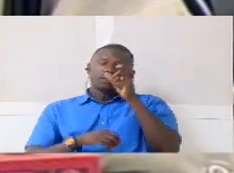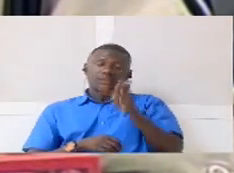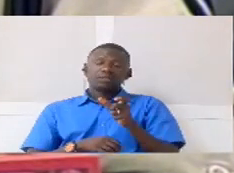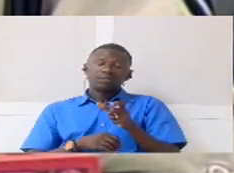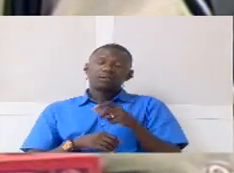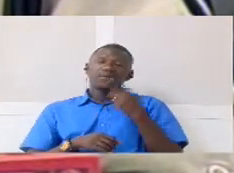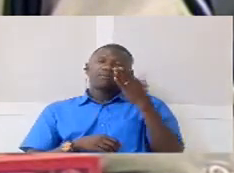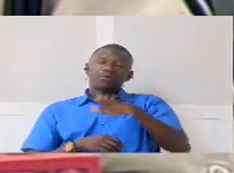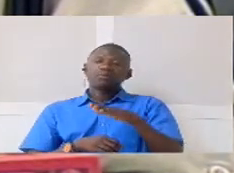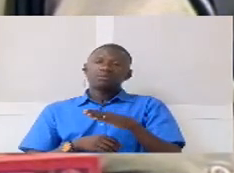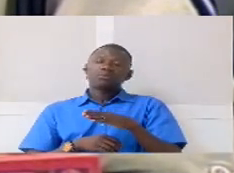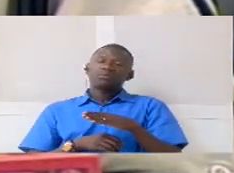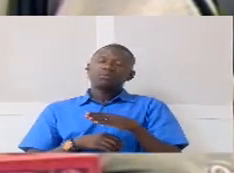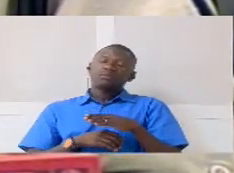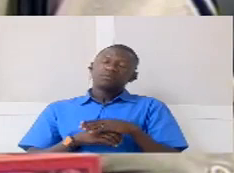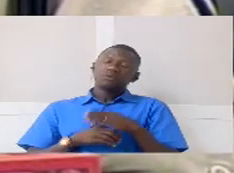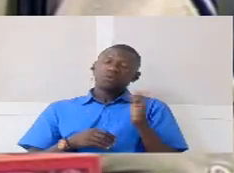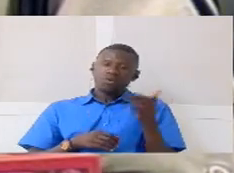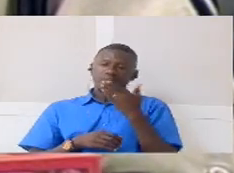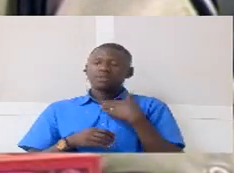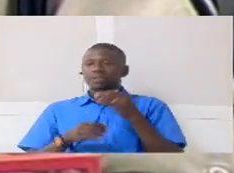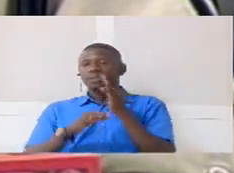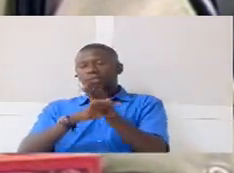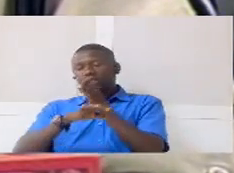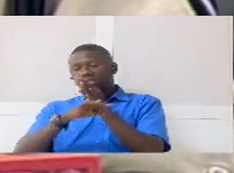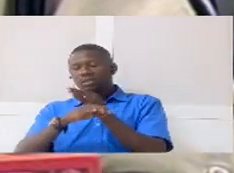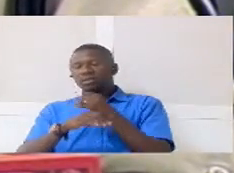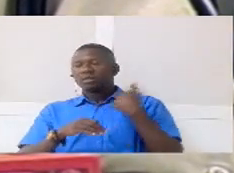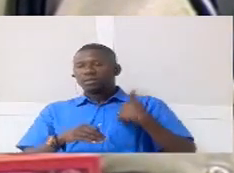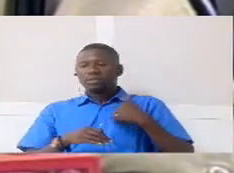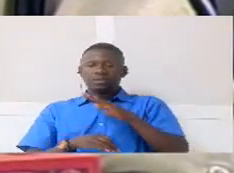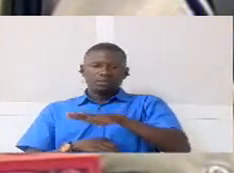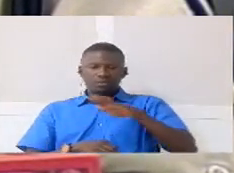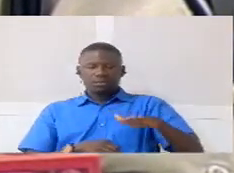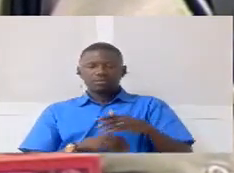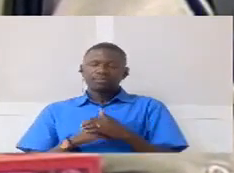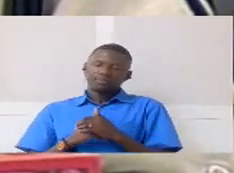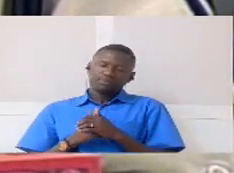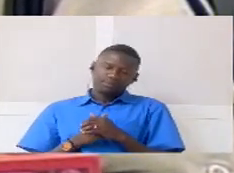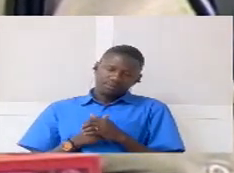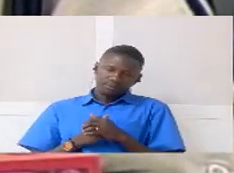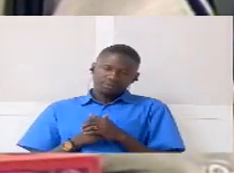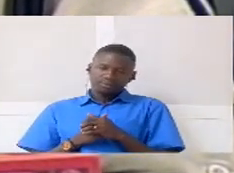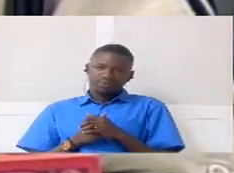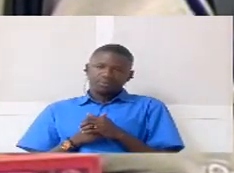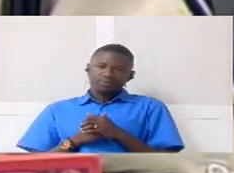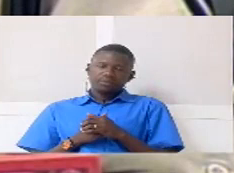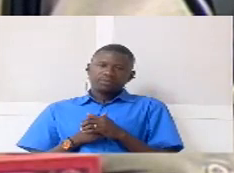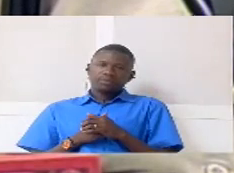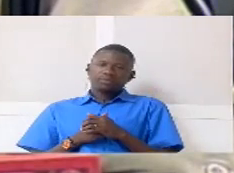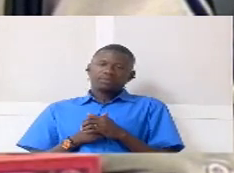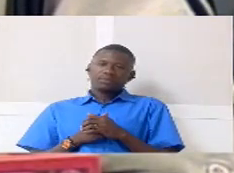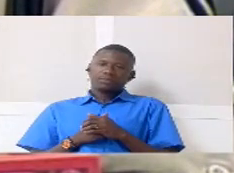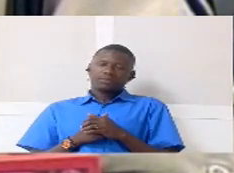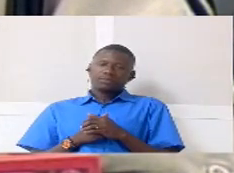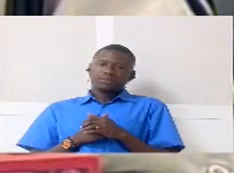basic cycle to come to the prison and teach this. Onu fana yalan ko ngalon ko de karango la fana nga mechi sahari ko dilami yalan ko ni funti da bande sire ifanna